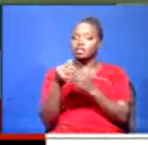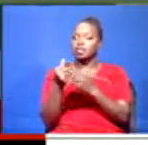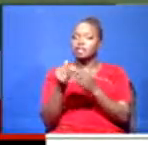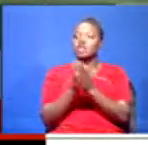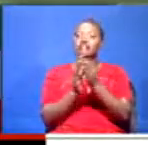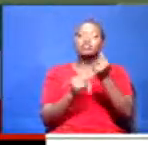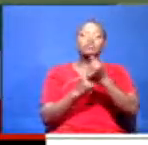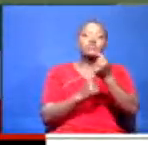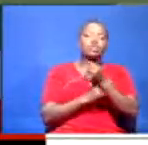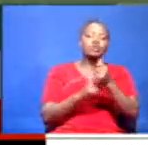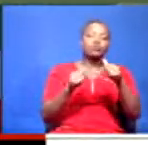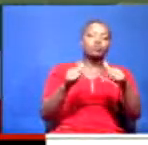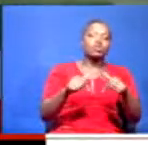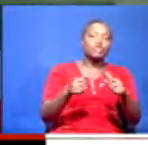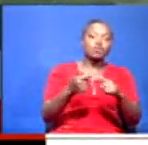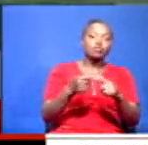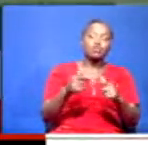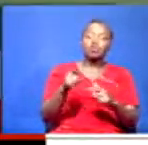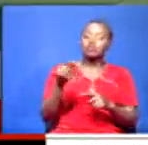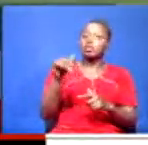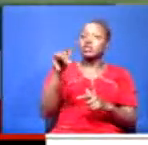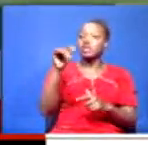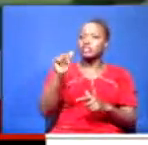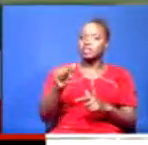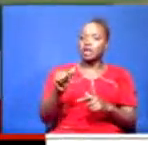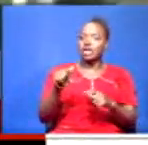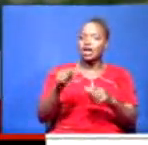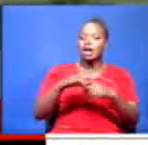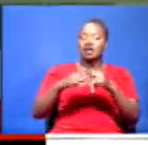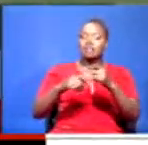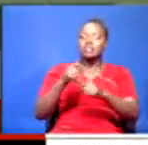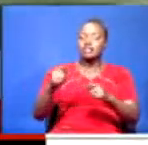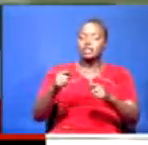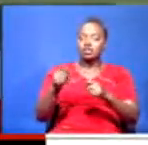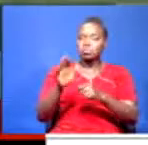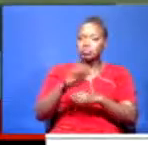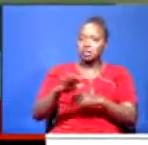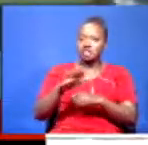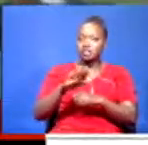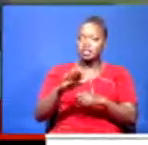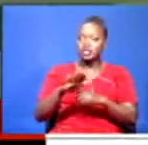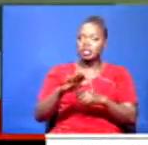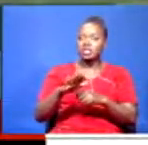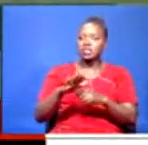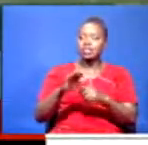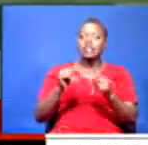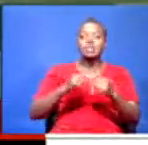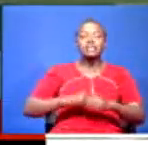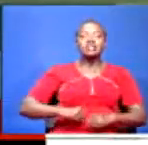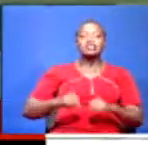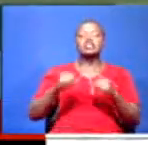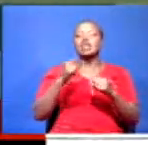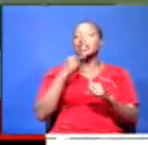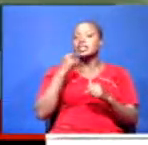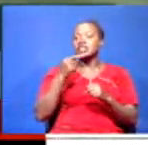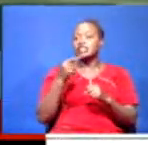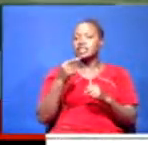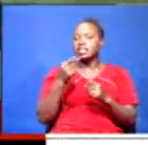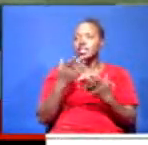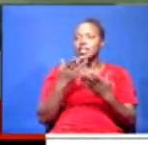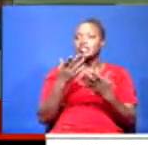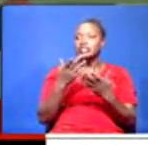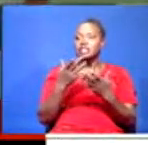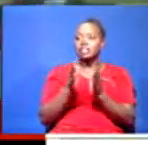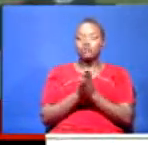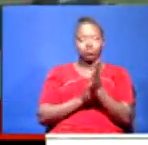today from Taita Sisal Estate. Kenya Rugby Union Chair Oduor Gangla said that sponsorship will boost the morale